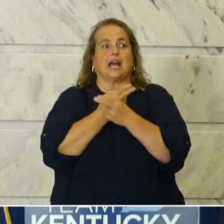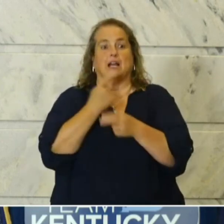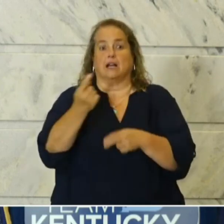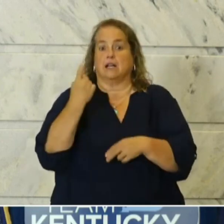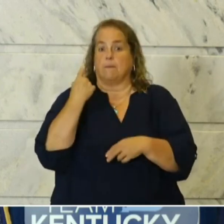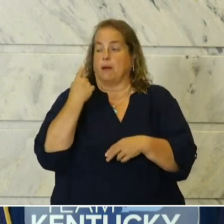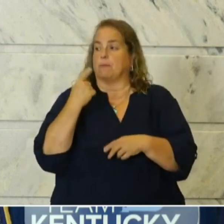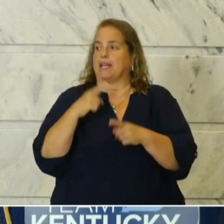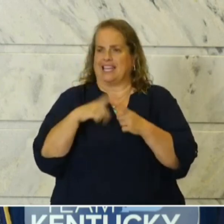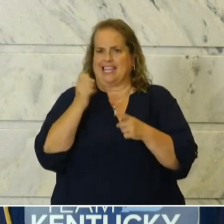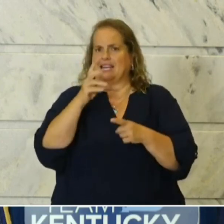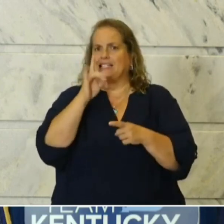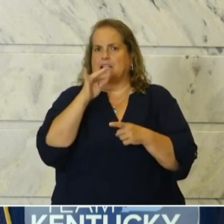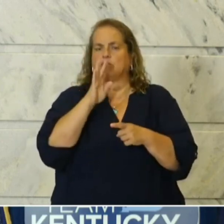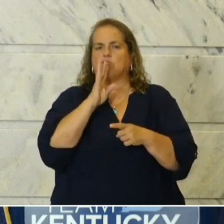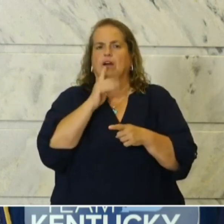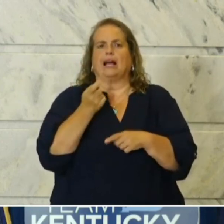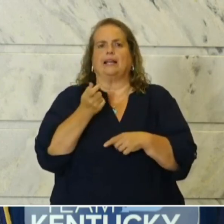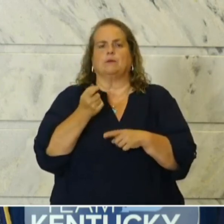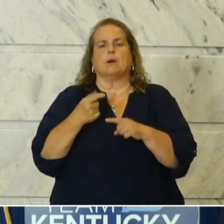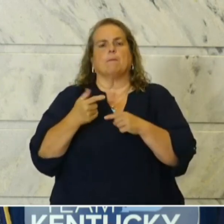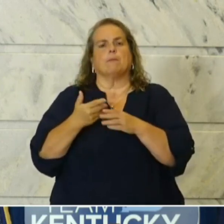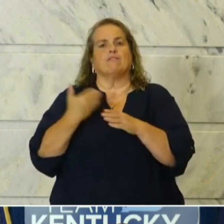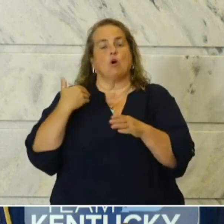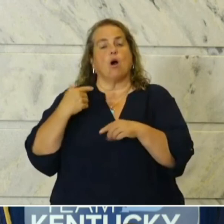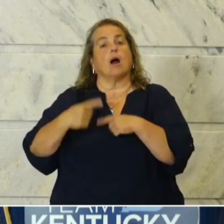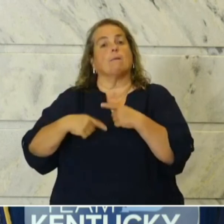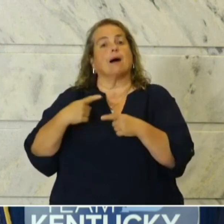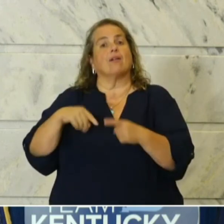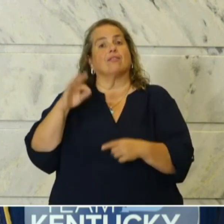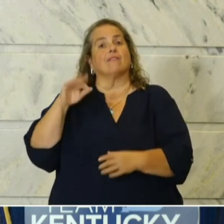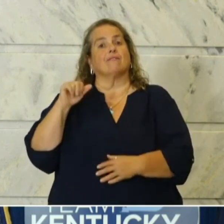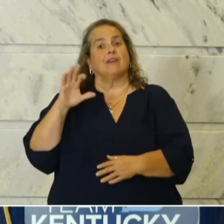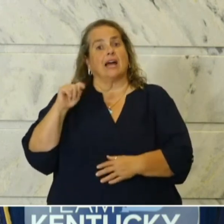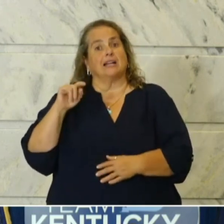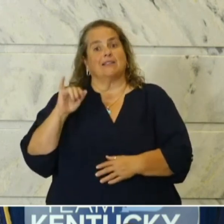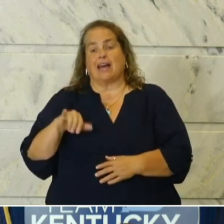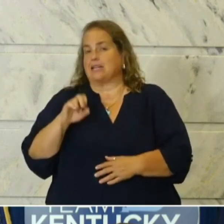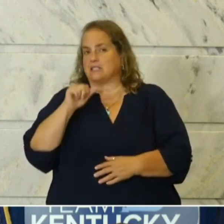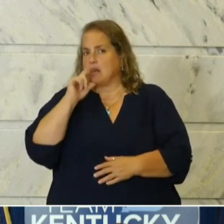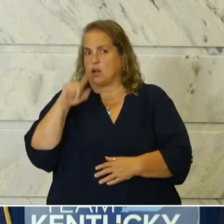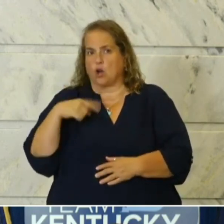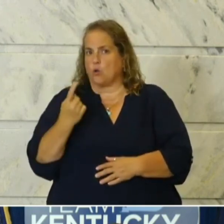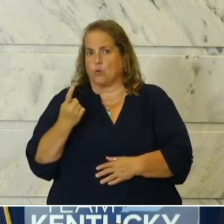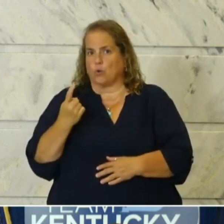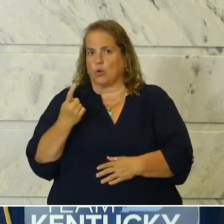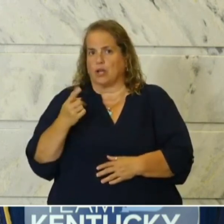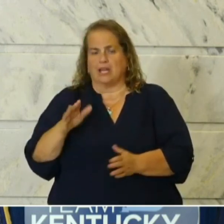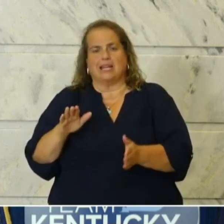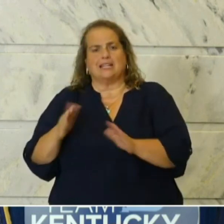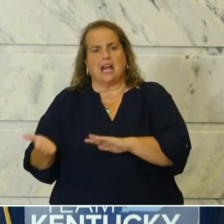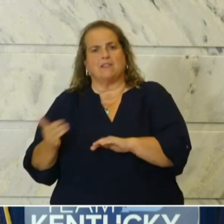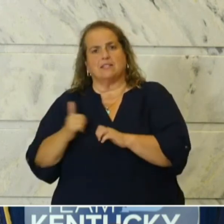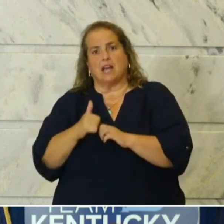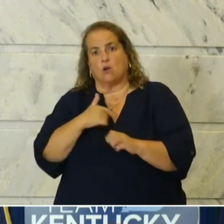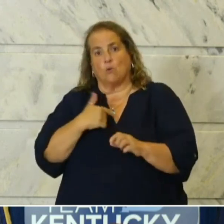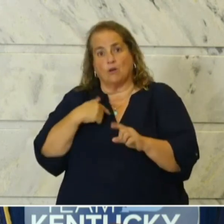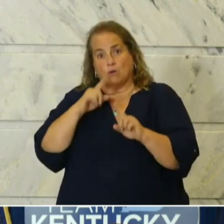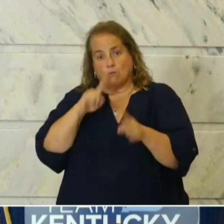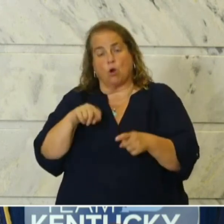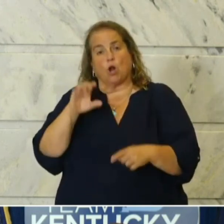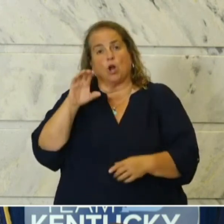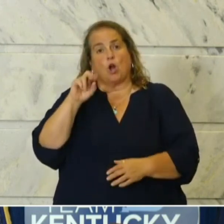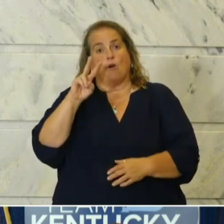talked a little bit before about the fact that it's not just death, which is what we report, that COVID